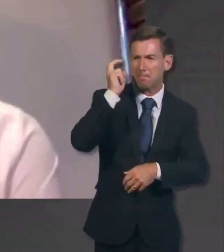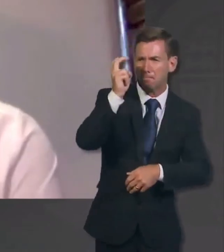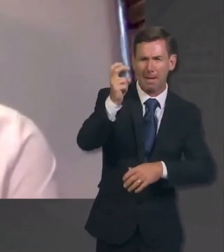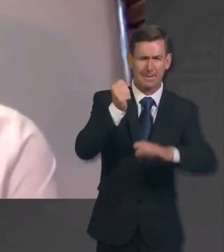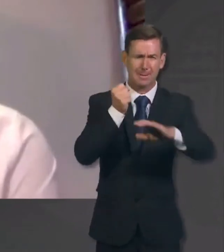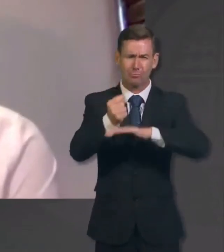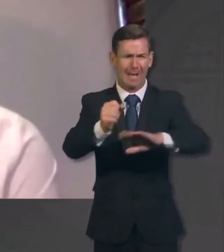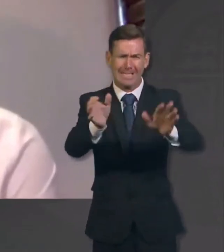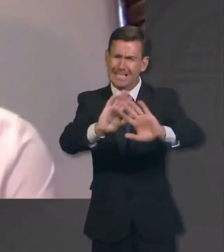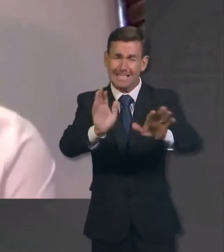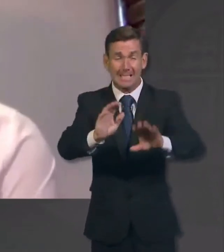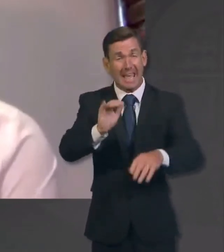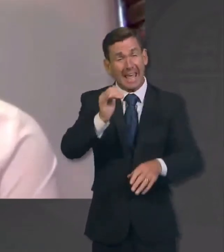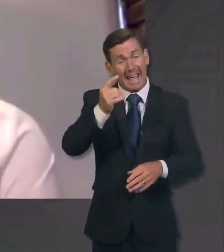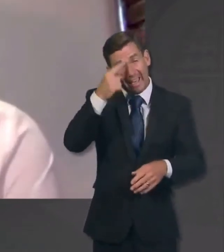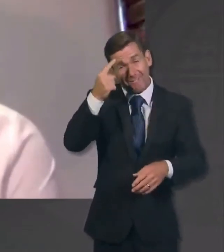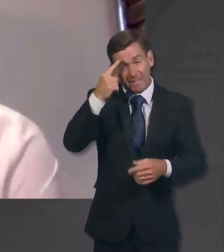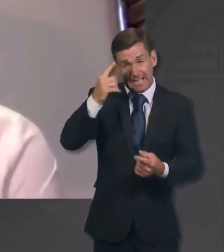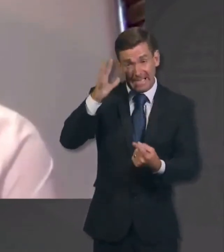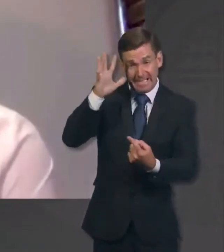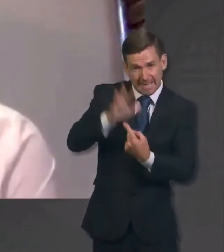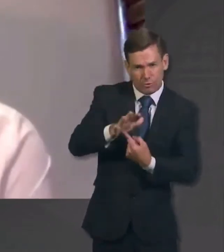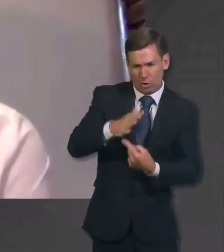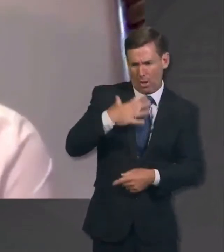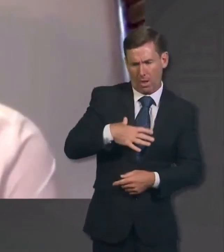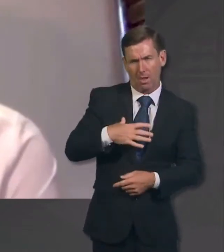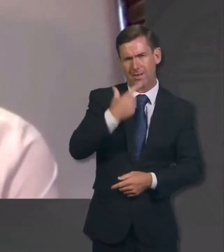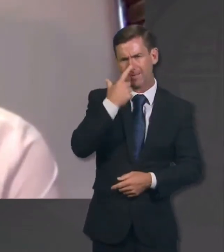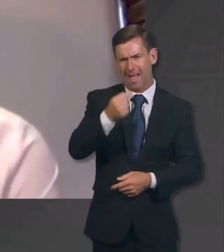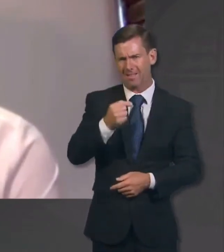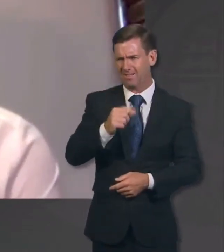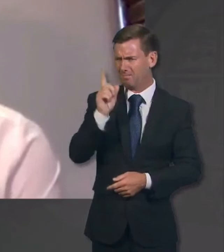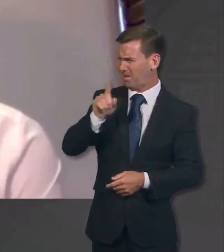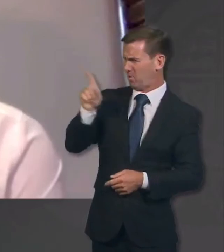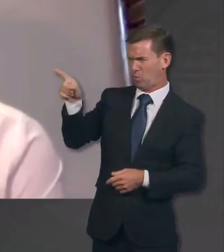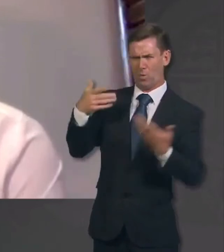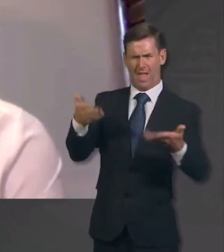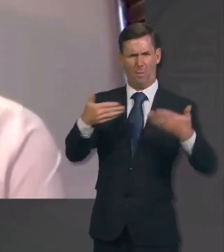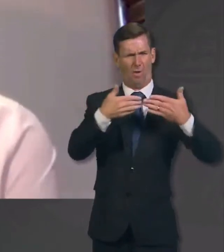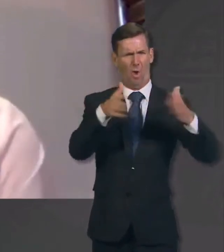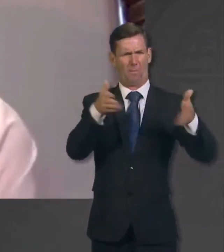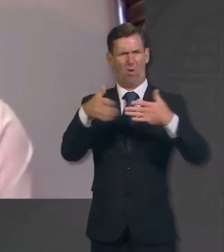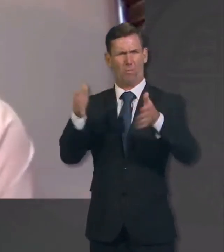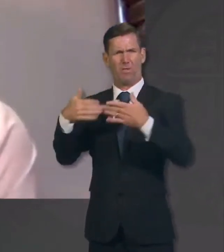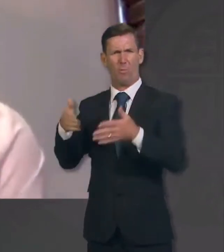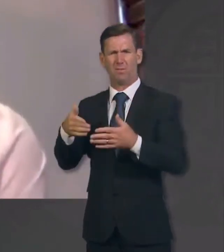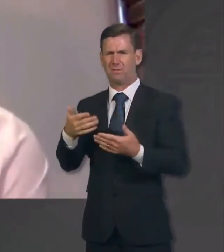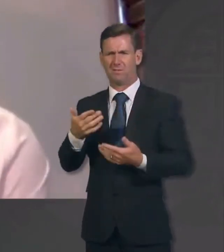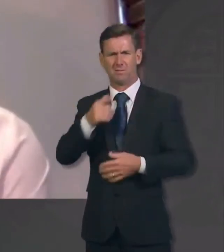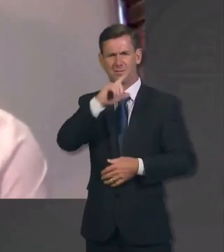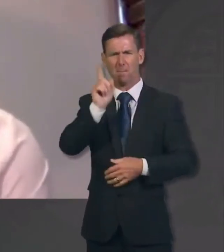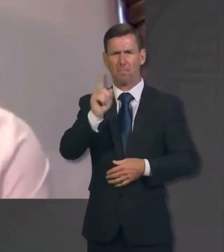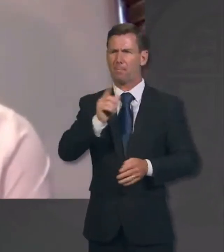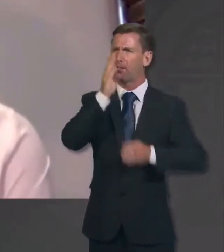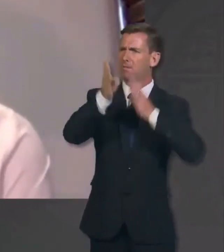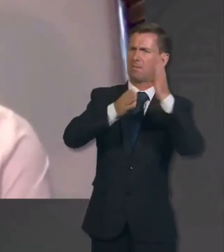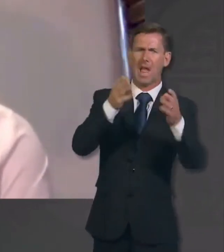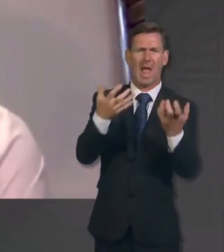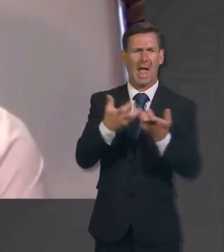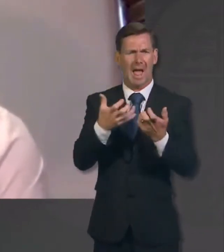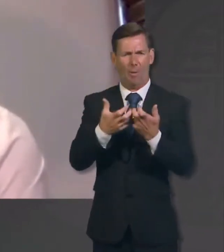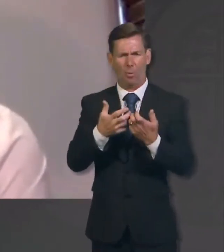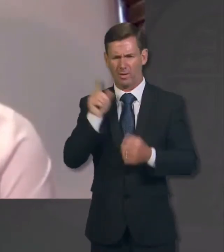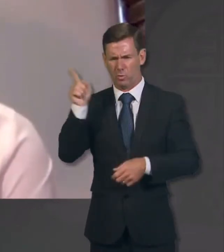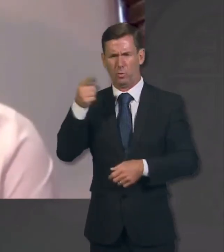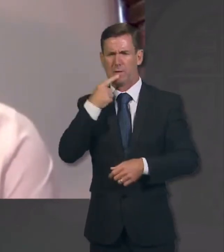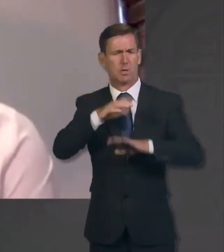why hasn't the advice changed, and how does the government expect people who do not have cars to get about? If the government believes it's safe for people to go to the pub,